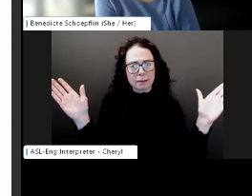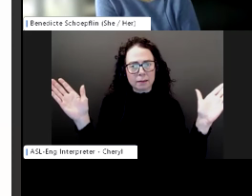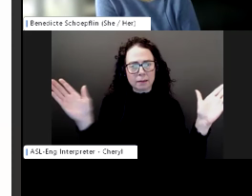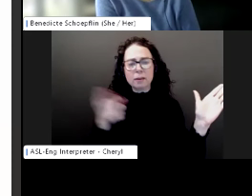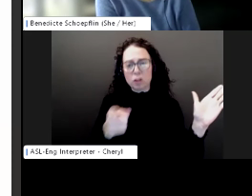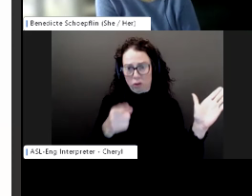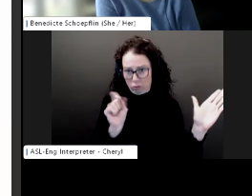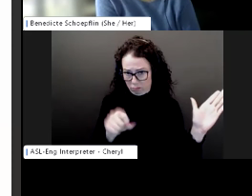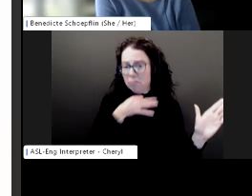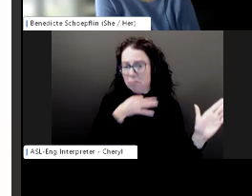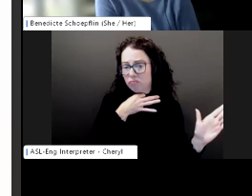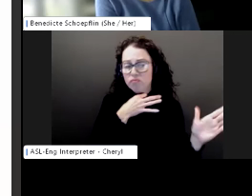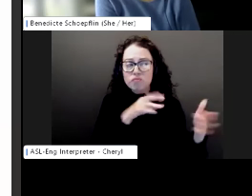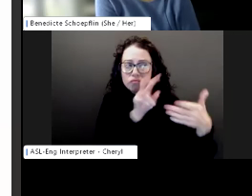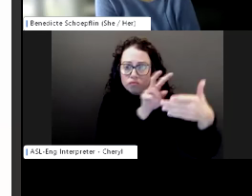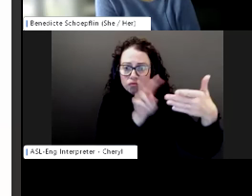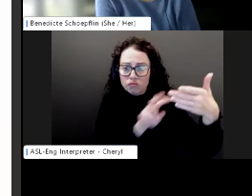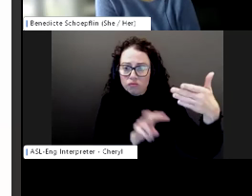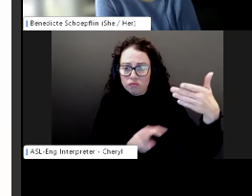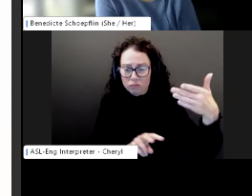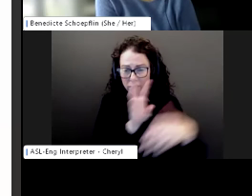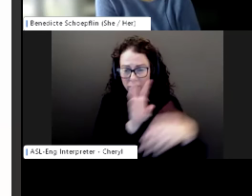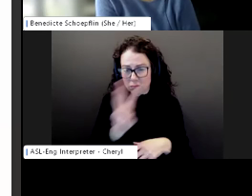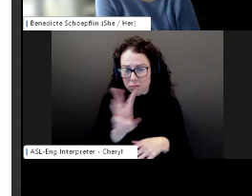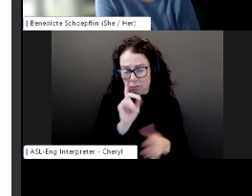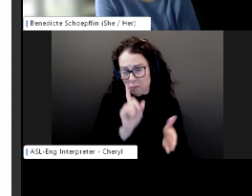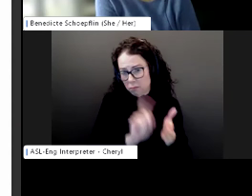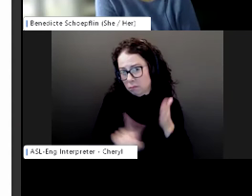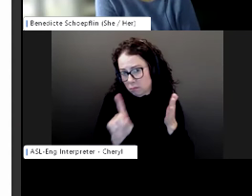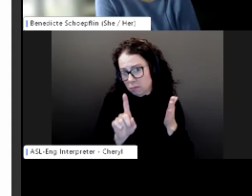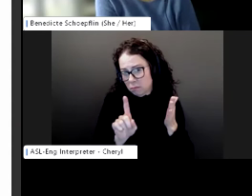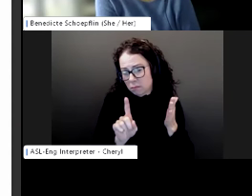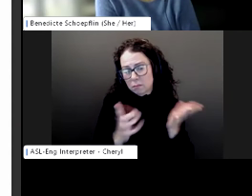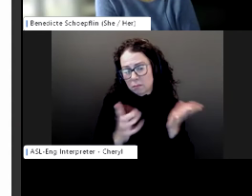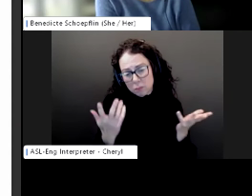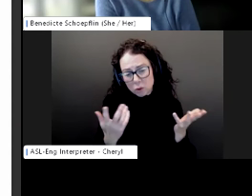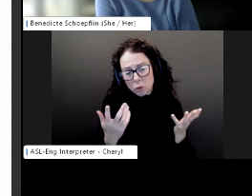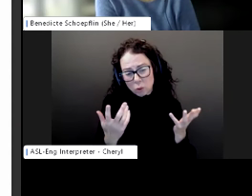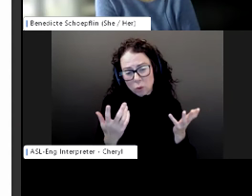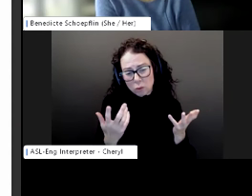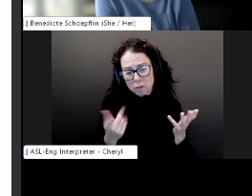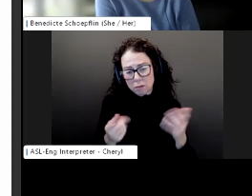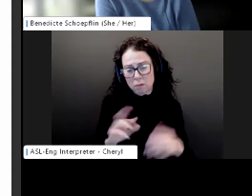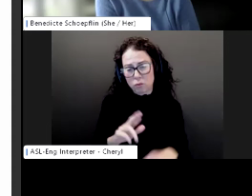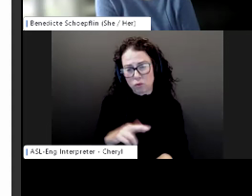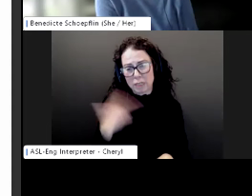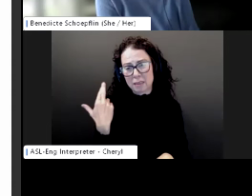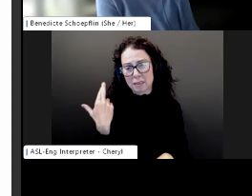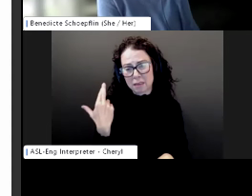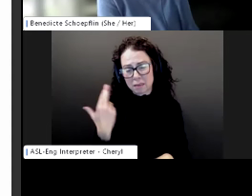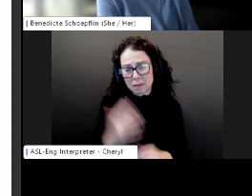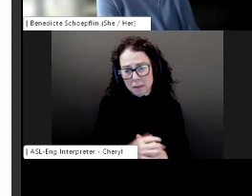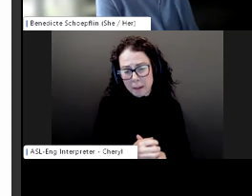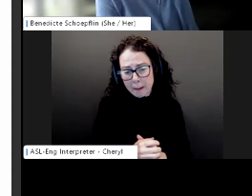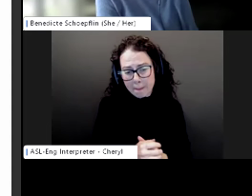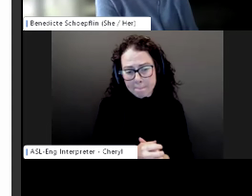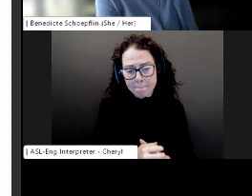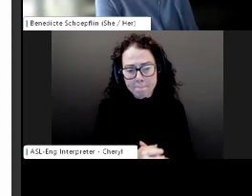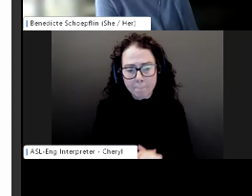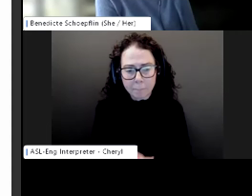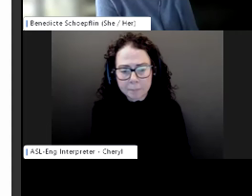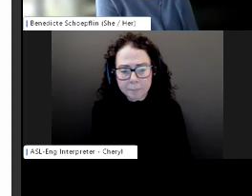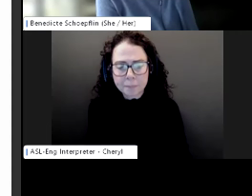is public. So that's a risk of a kind. Now, your question around forms and this